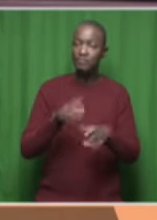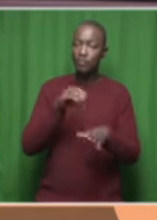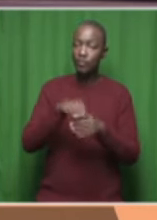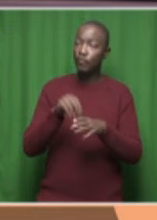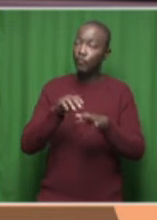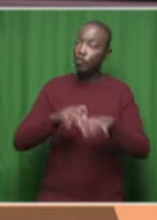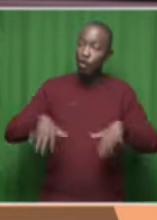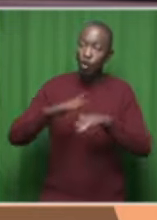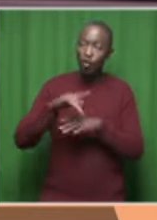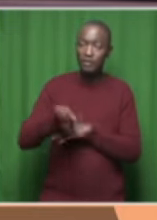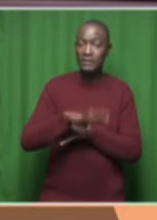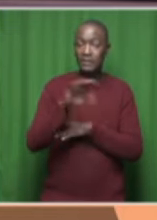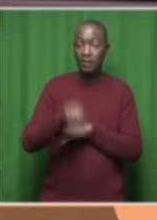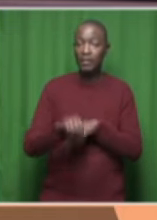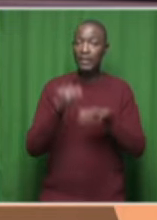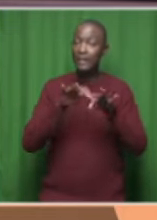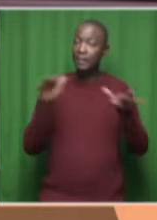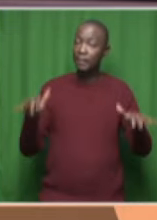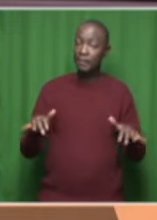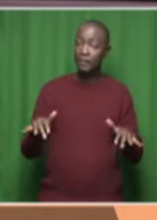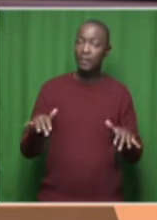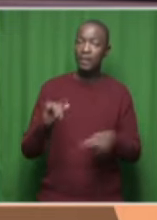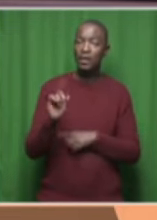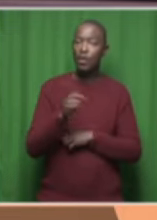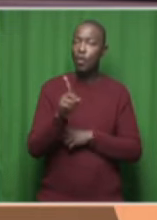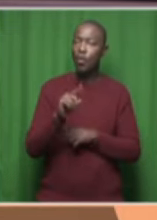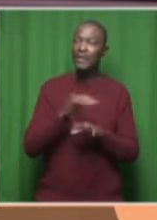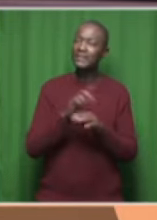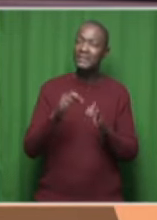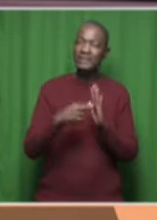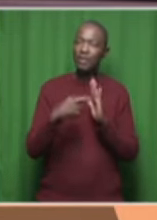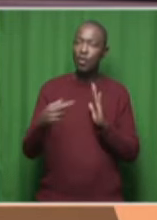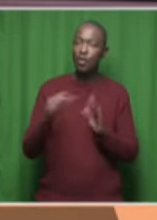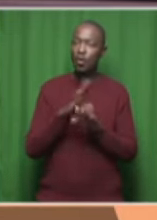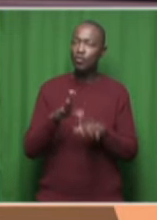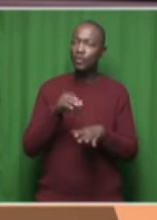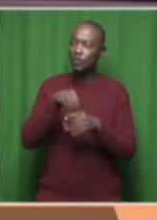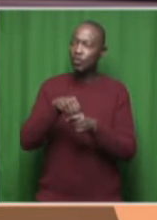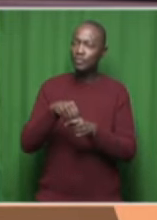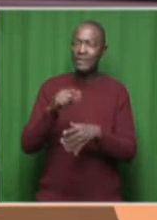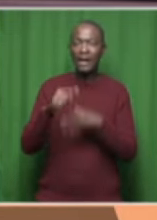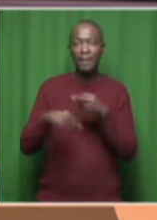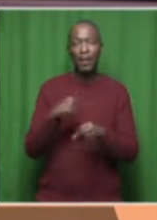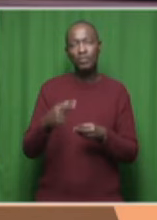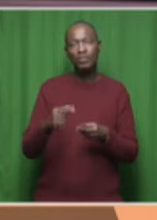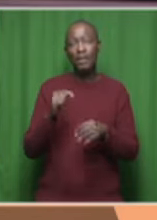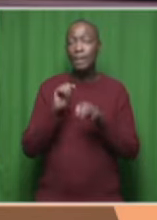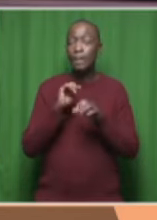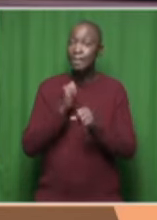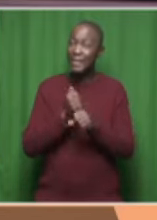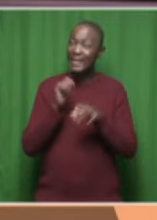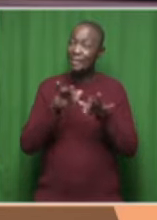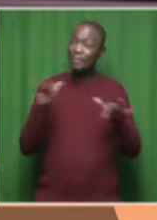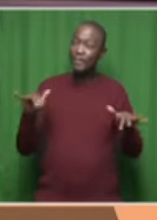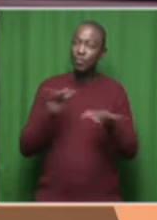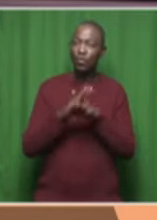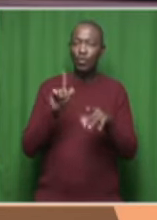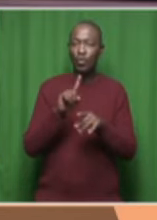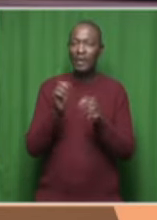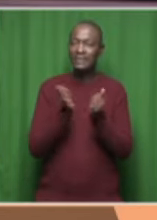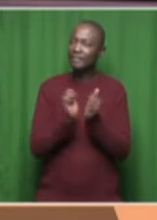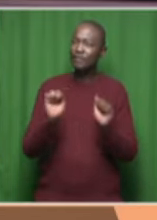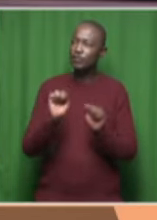South Africans in the public discourse. So what is the role or the contribution of the UDF in terms of making people understand what freedom